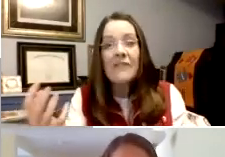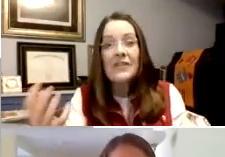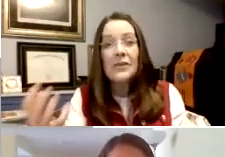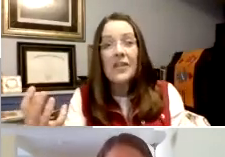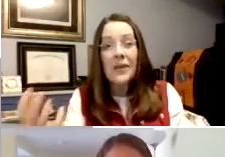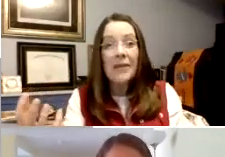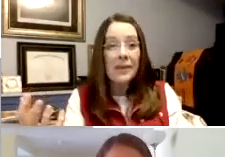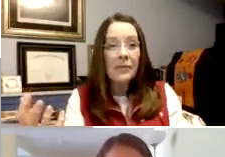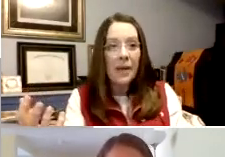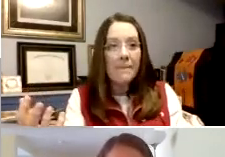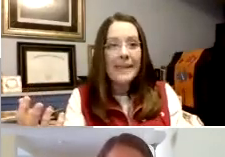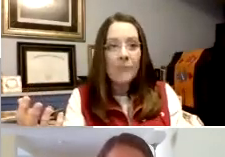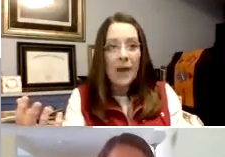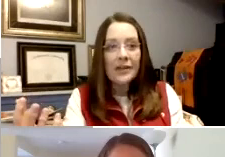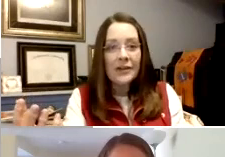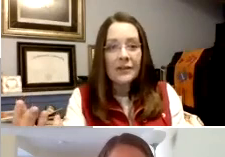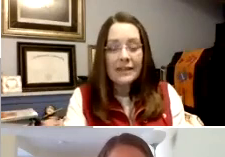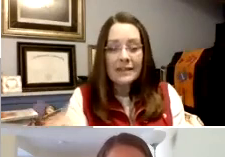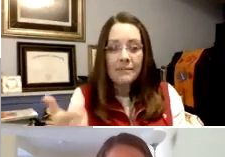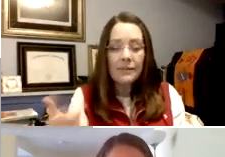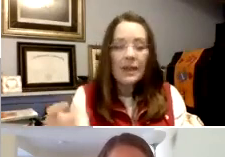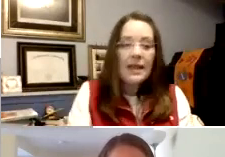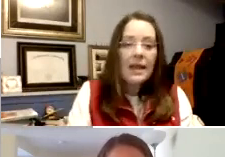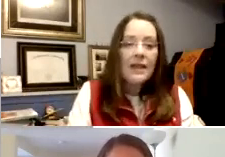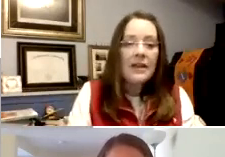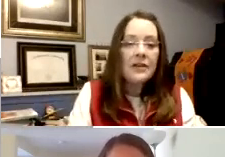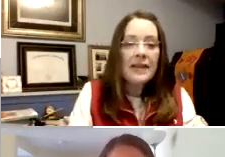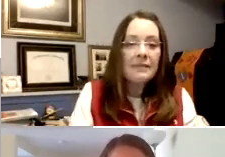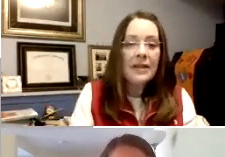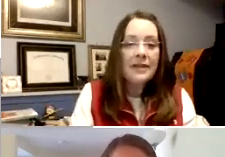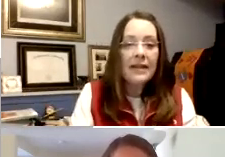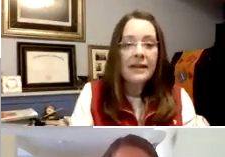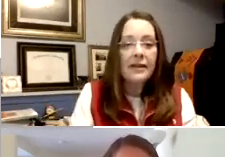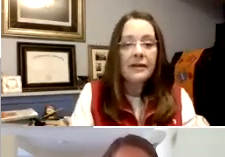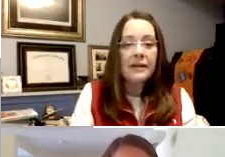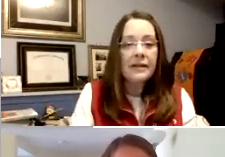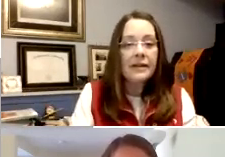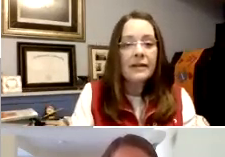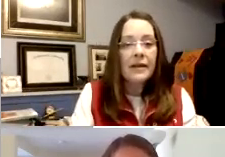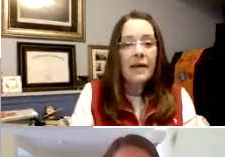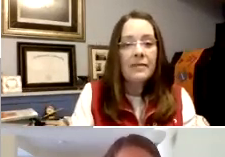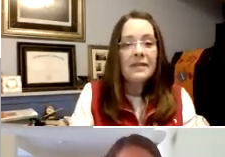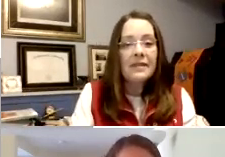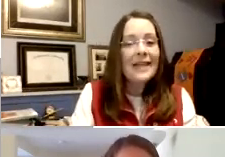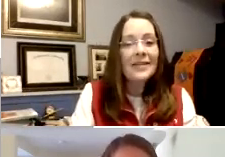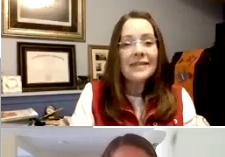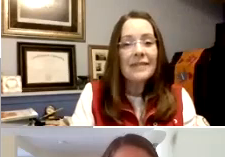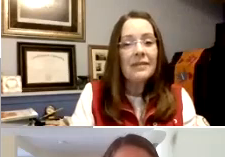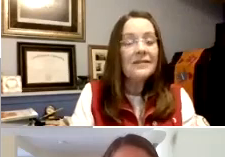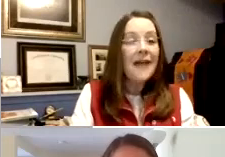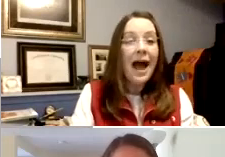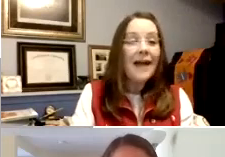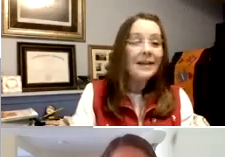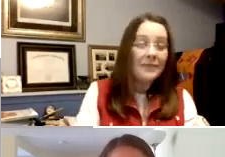that visual threat being brought to her face. And then our tennis player down here, this is another example